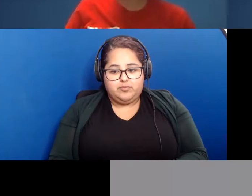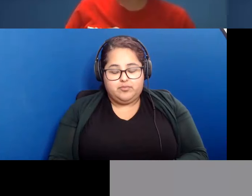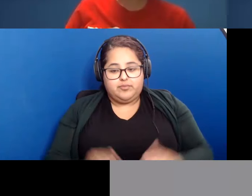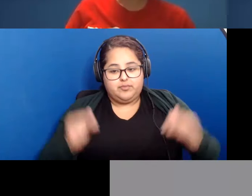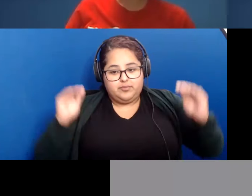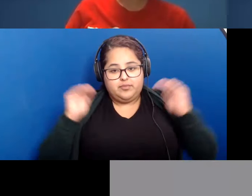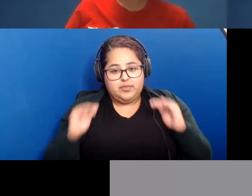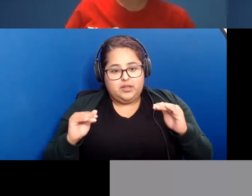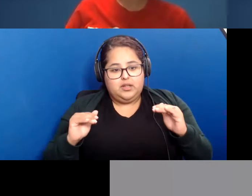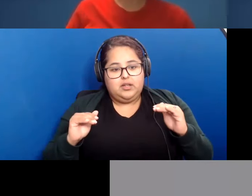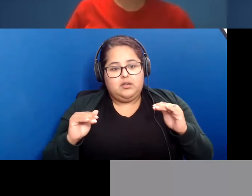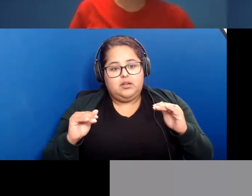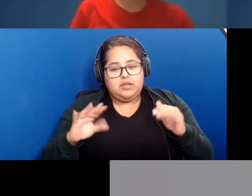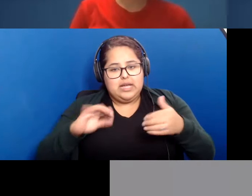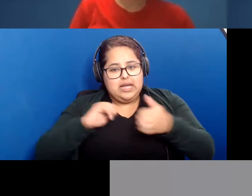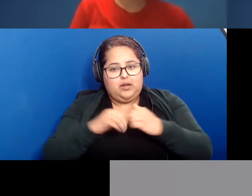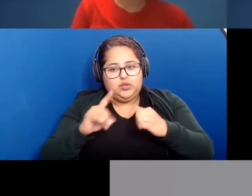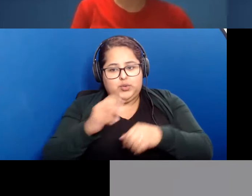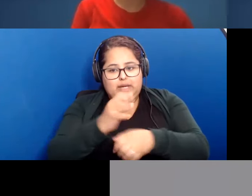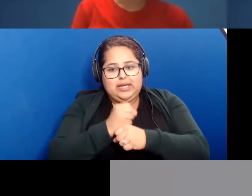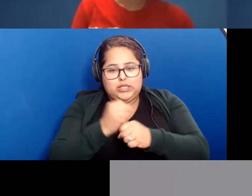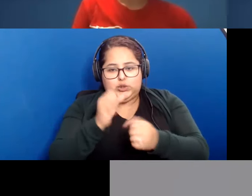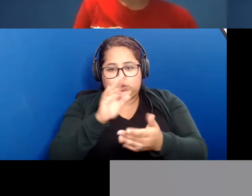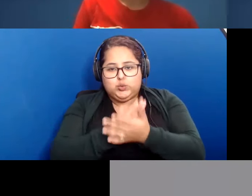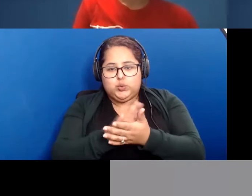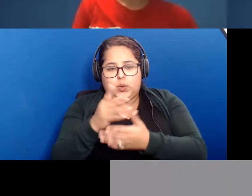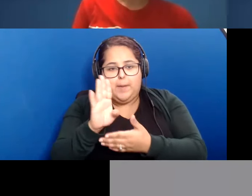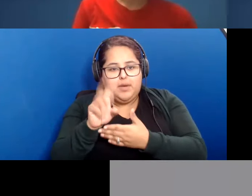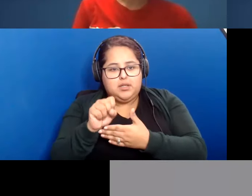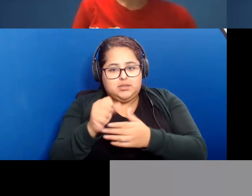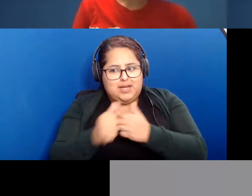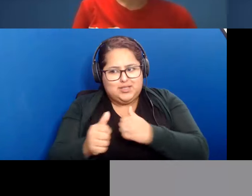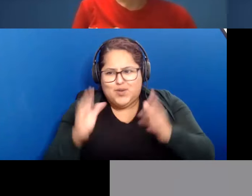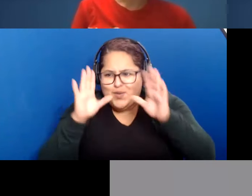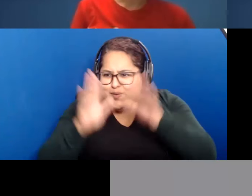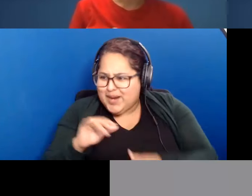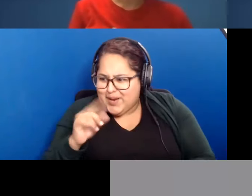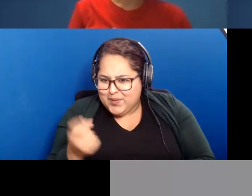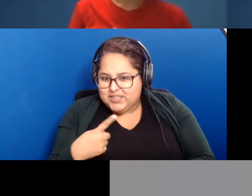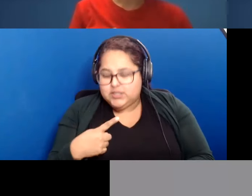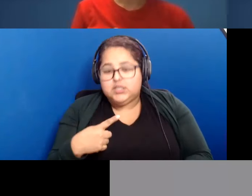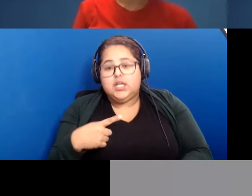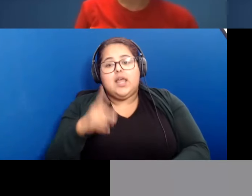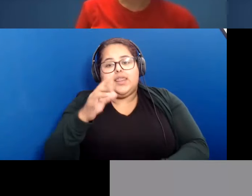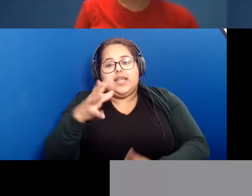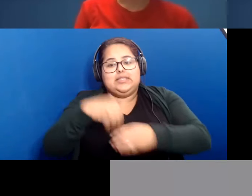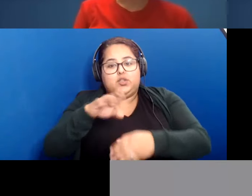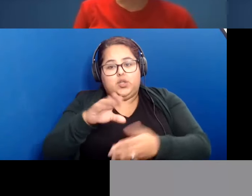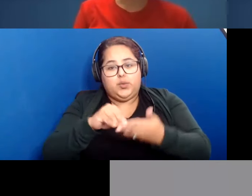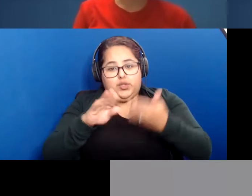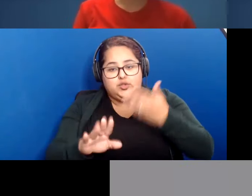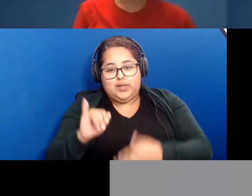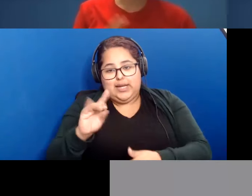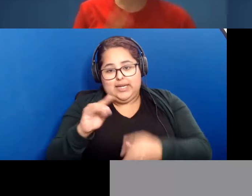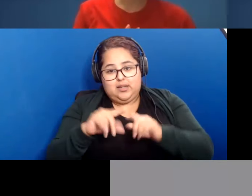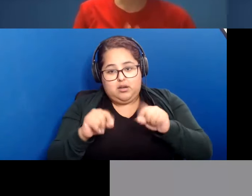Next question, how do I get a school bus pass? Oh, that's a great question. Bus passes are included in your student ID card.